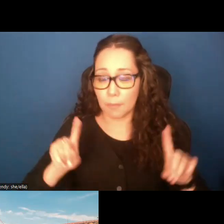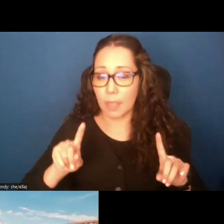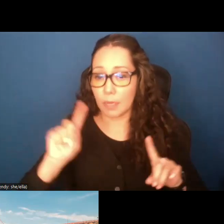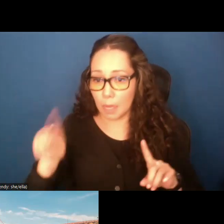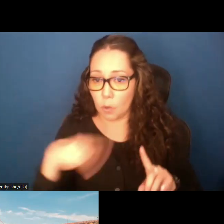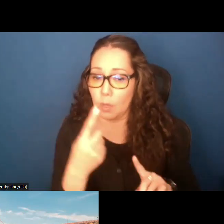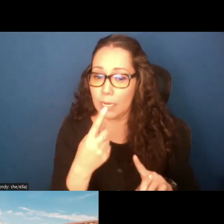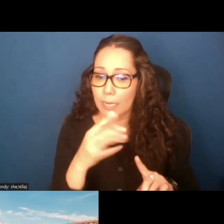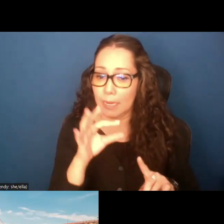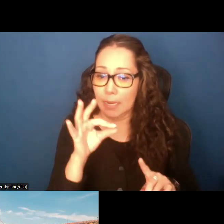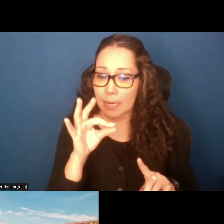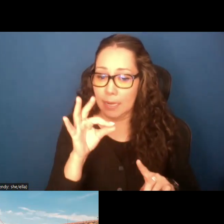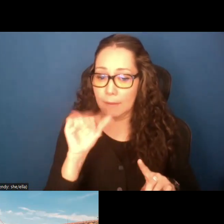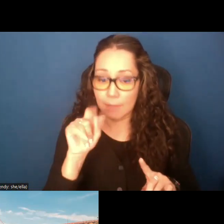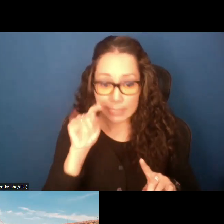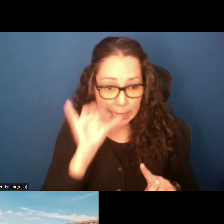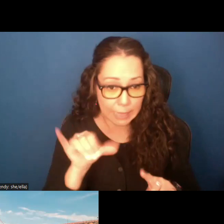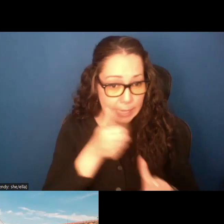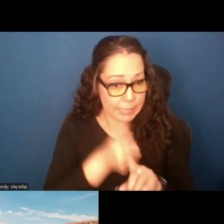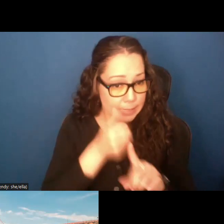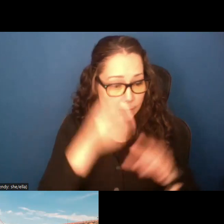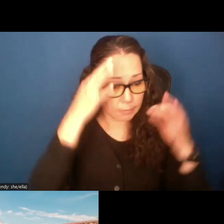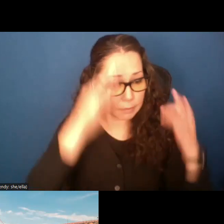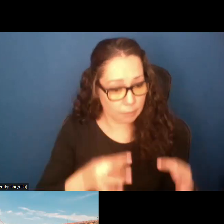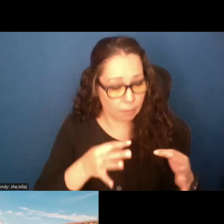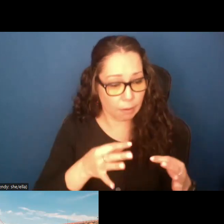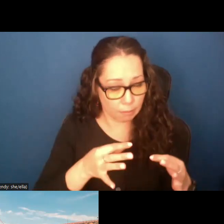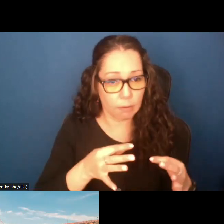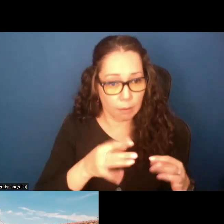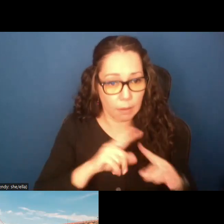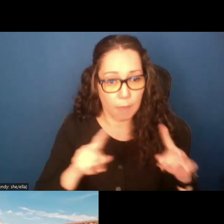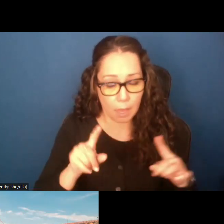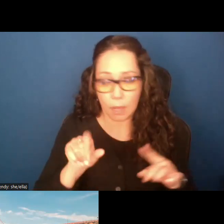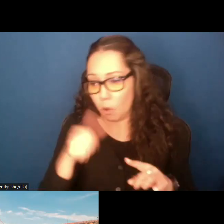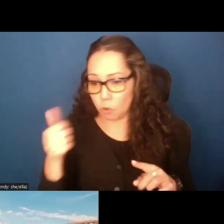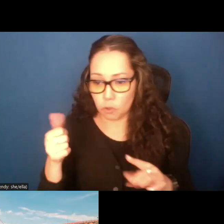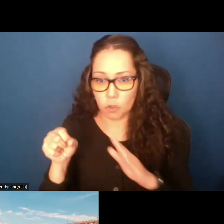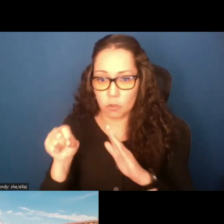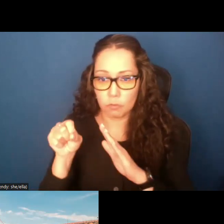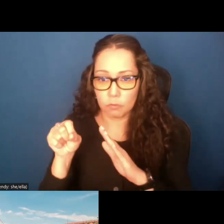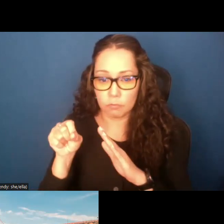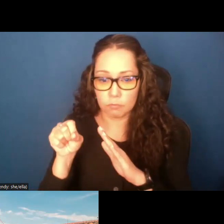visitation policies, but those visitation policies might might also have been impacted by staffing levels.